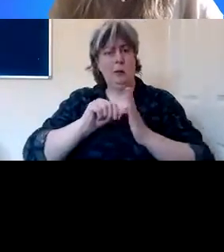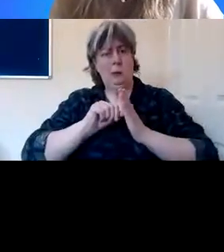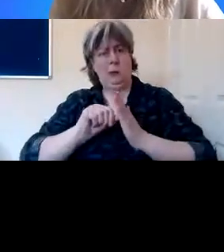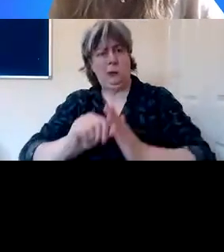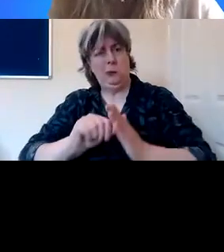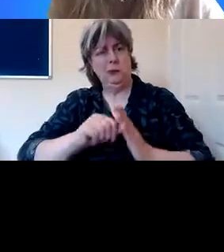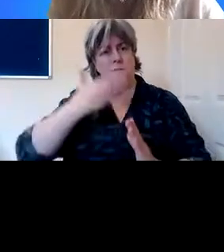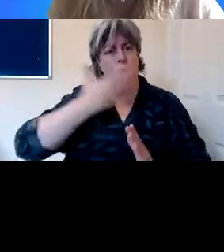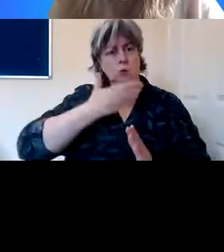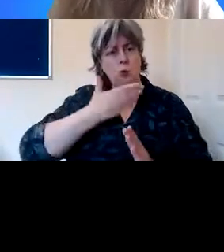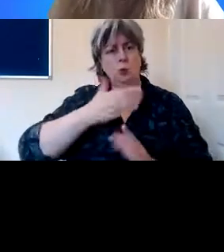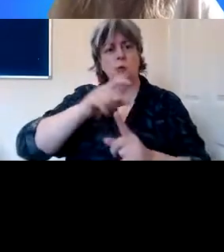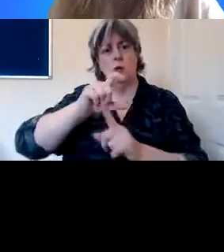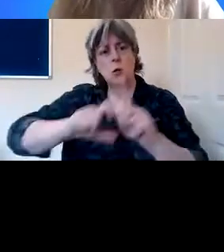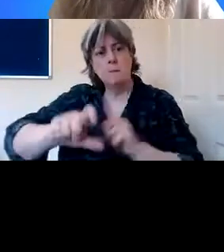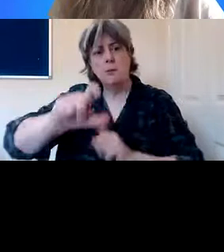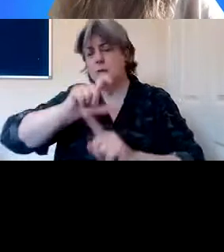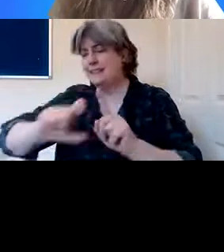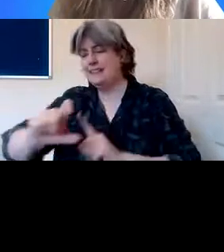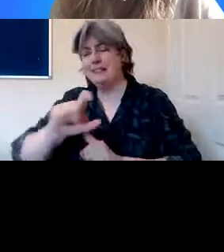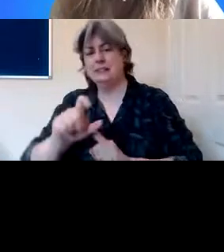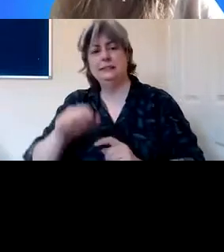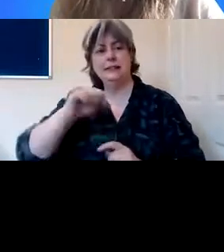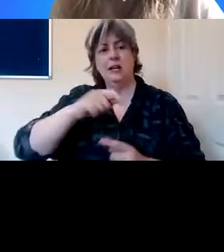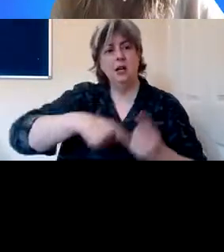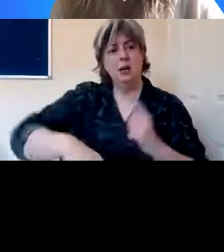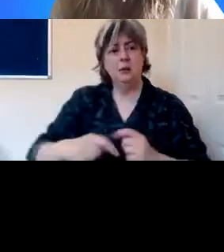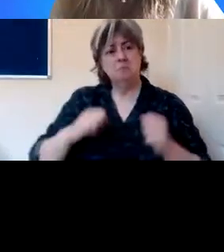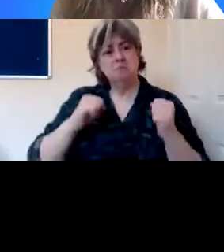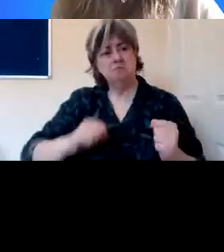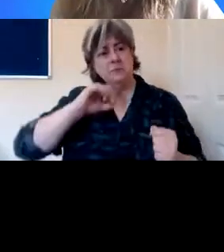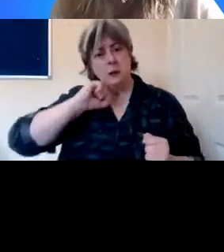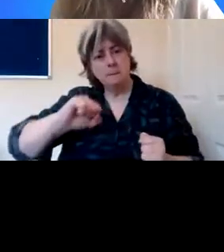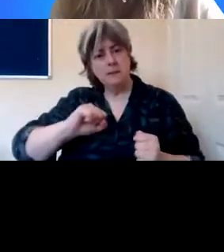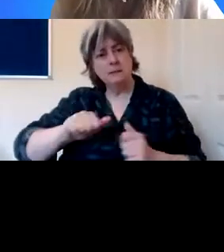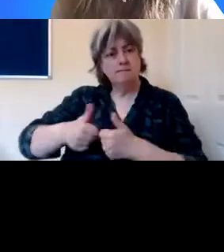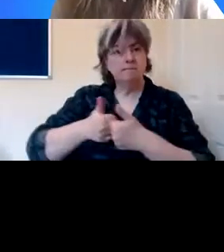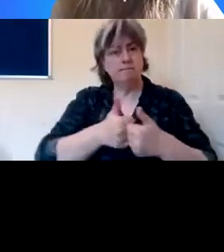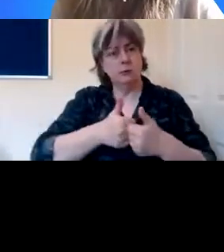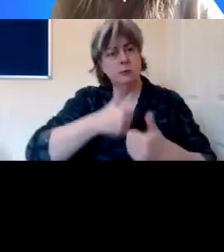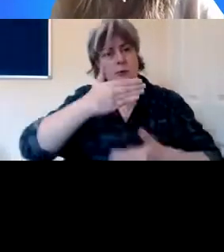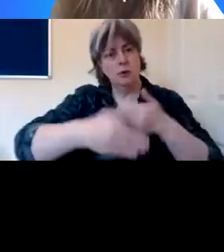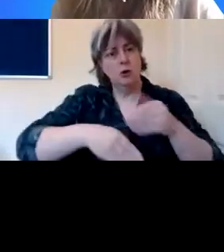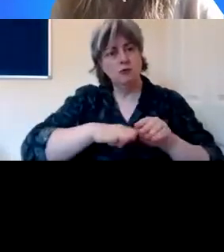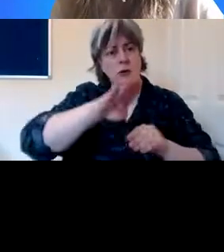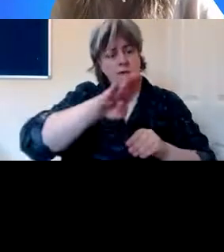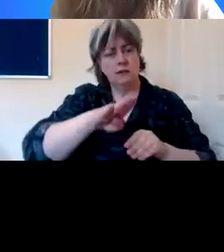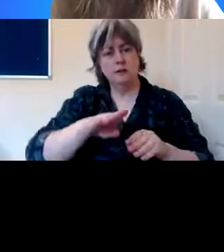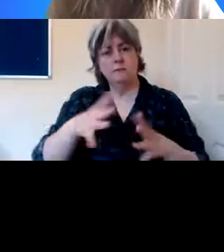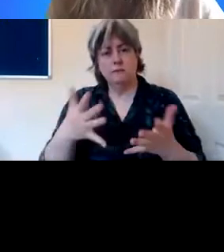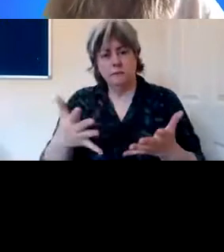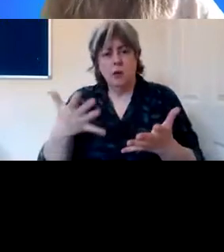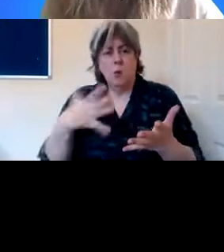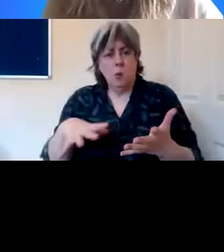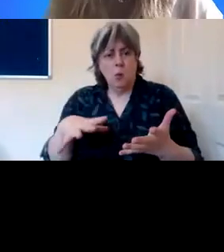our communities. And while we're committed to supporting recovery, we want to have an acknowledgement that it's not just down